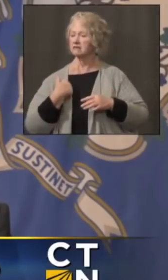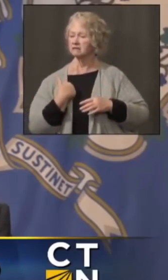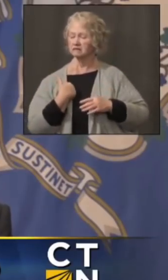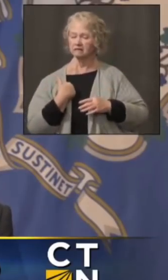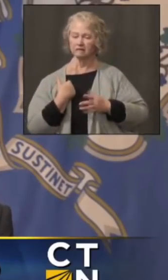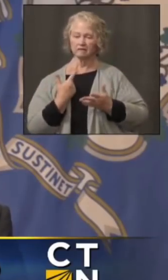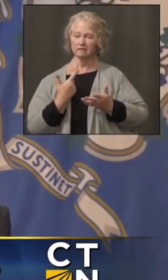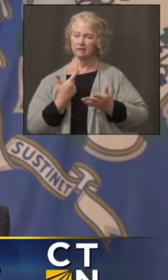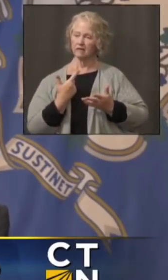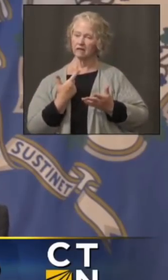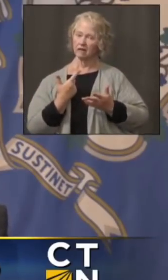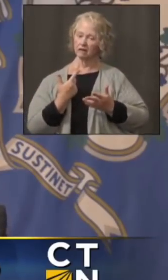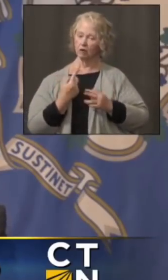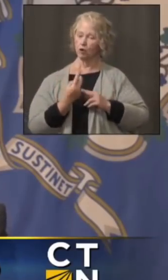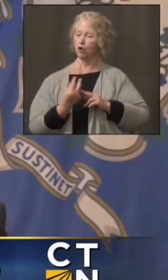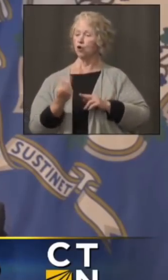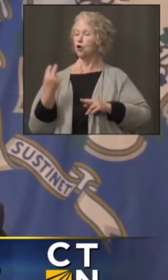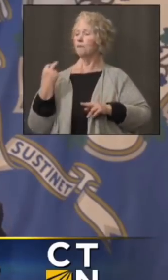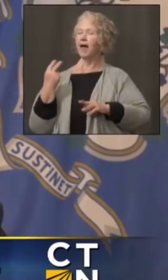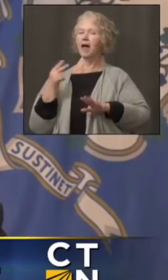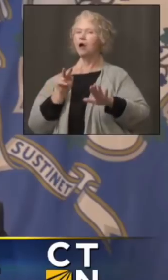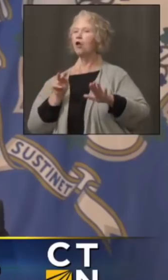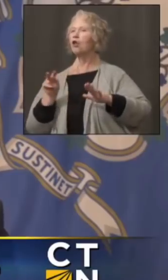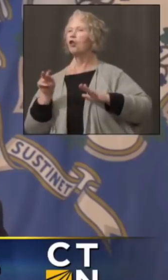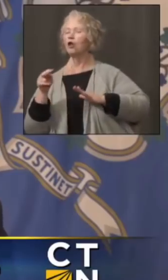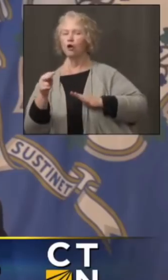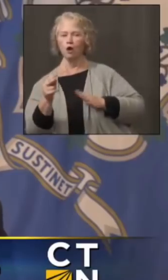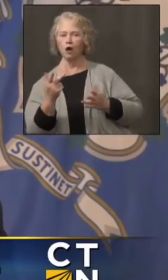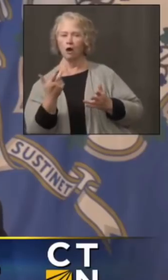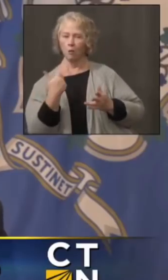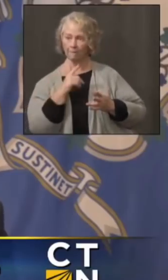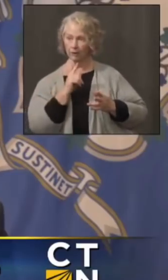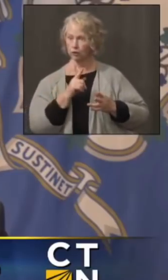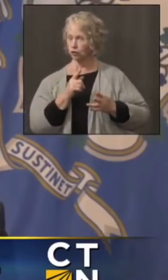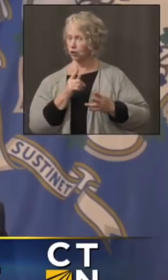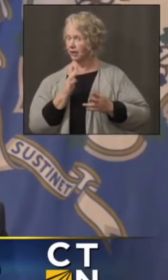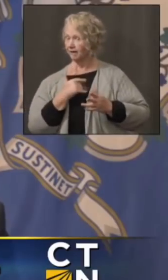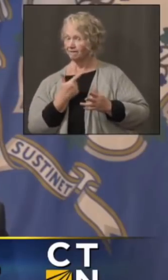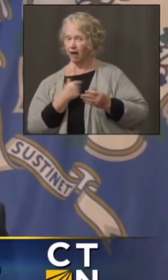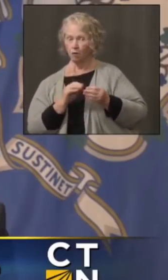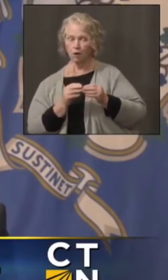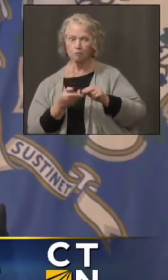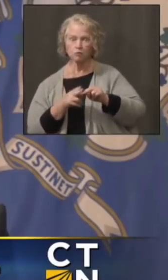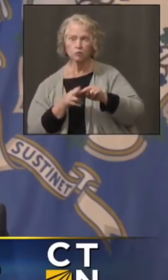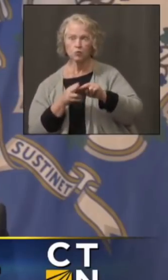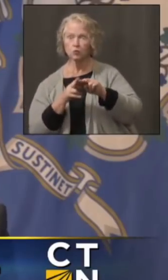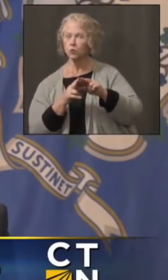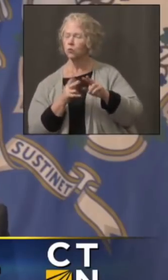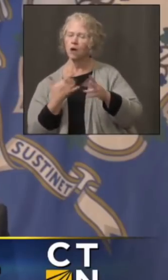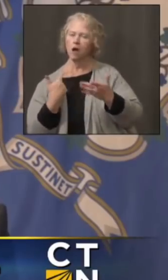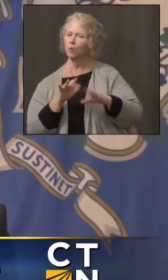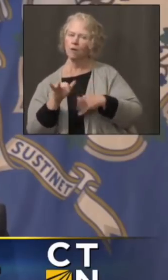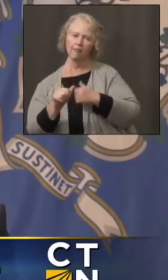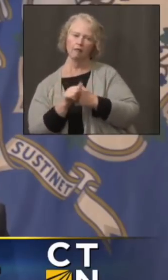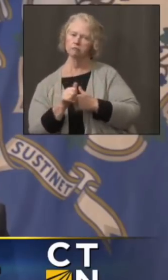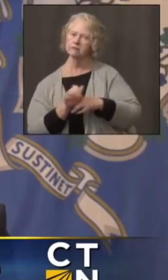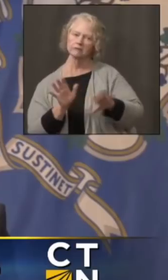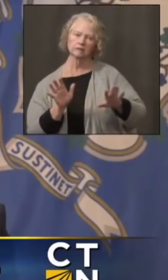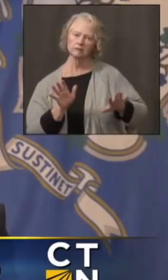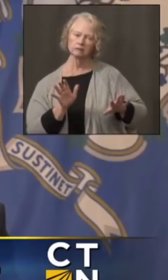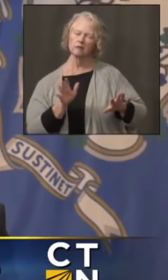make sure that we have the ability to pivot in case our hospital capacity is at any risk. We're not there yet.